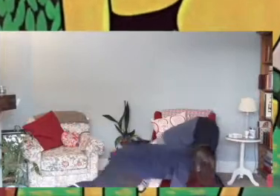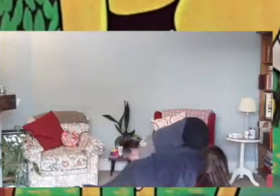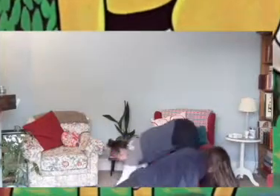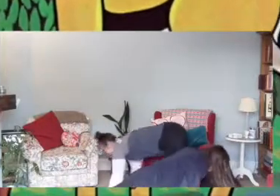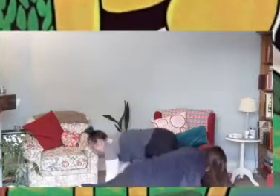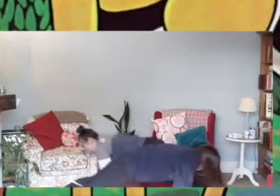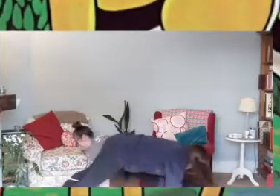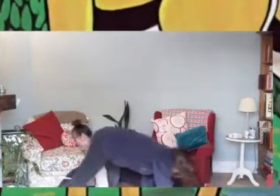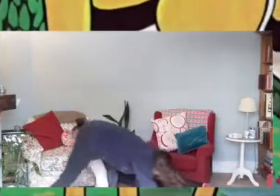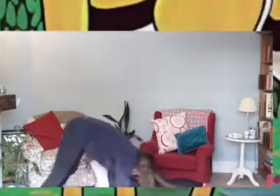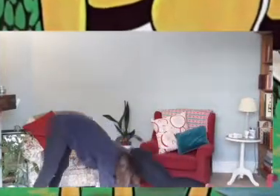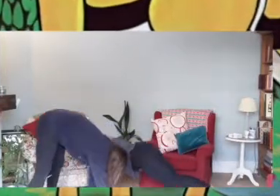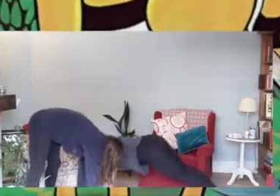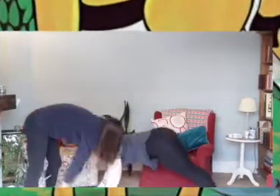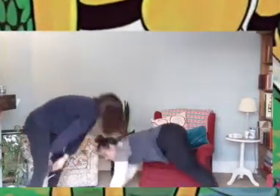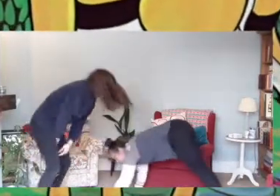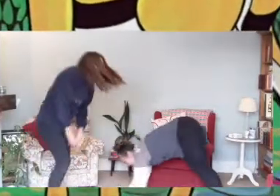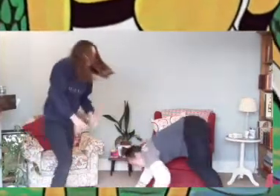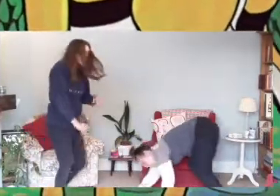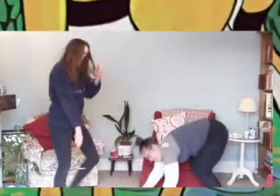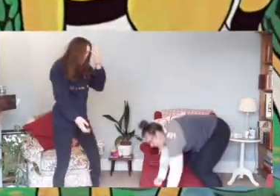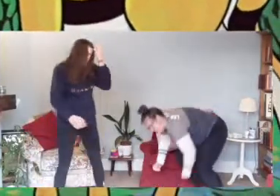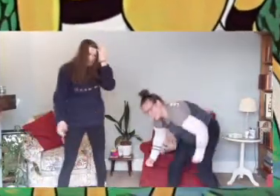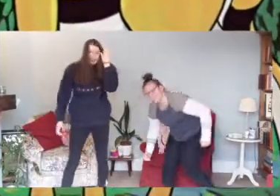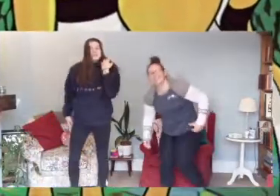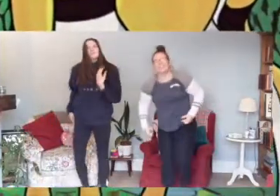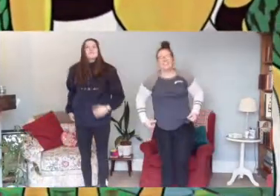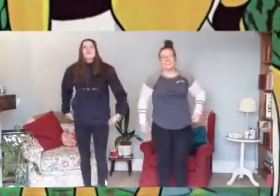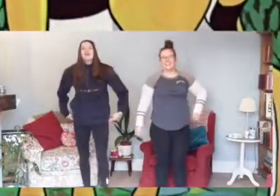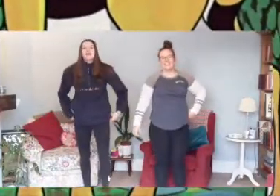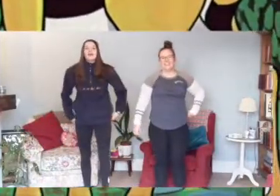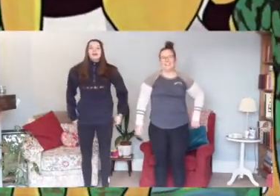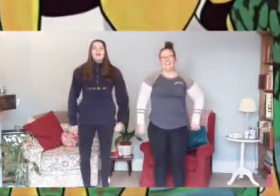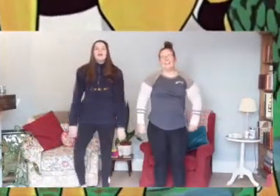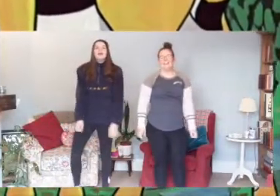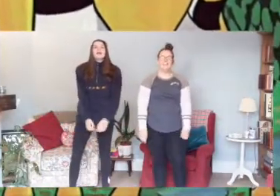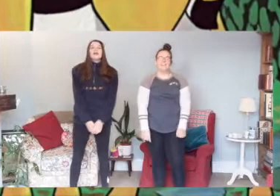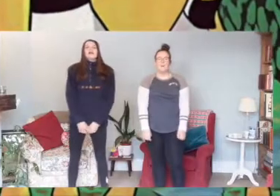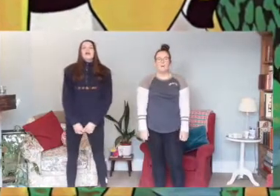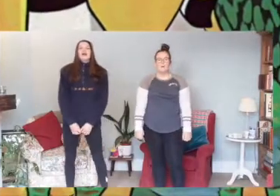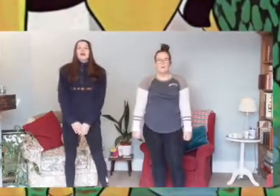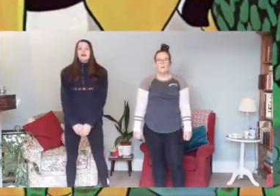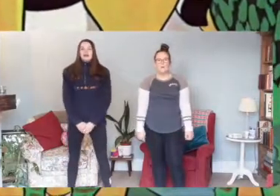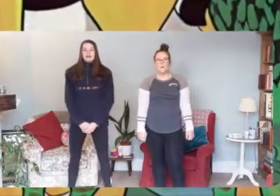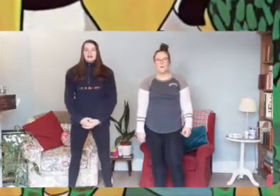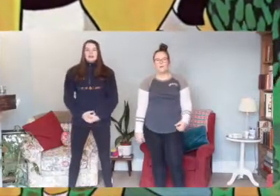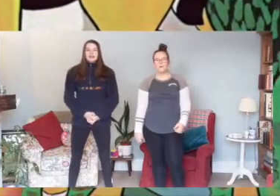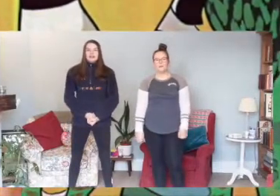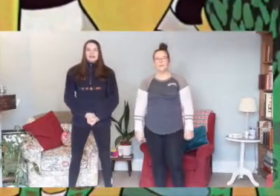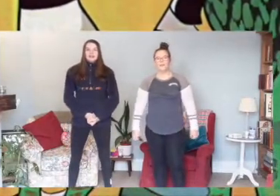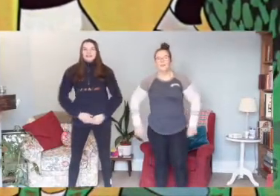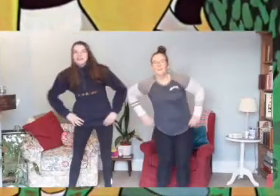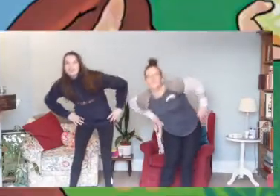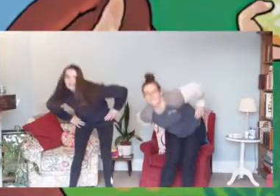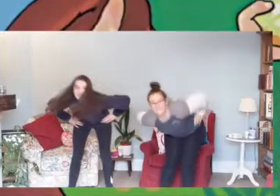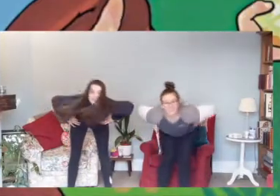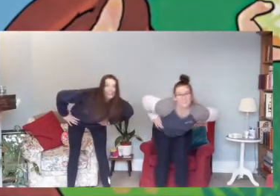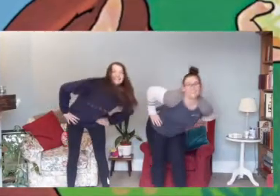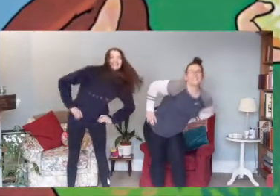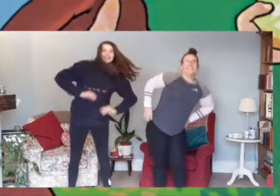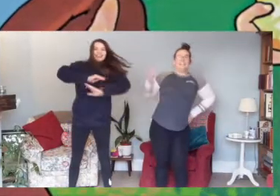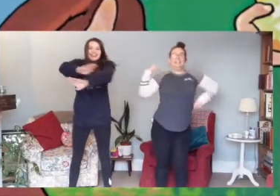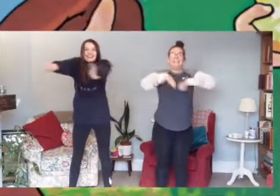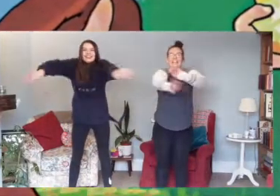"He wants to give you a present," said Dick Dick. "But you don't deserve it. Think of what you did to Elephant's cool pool."